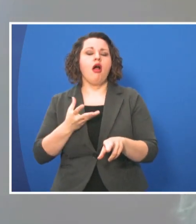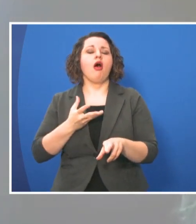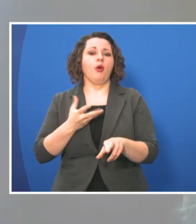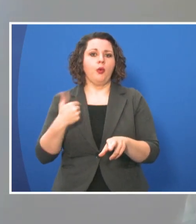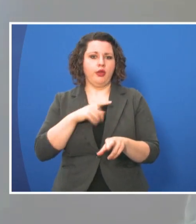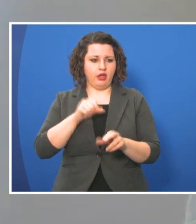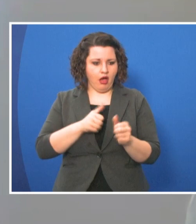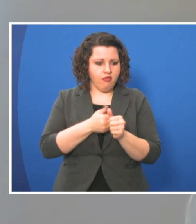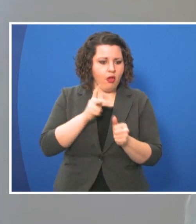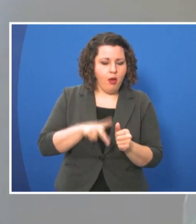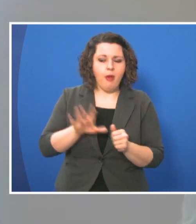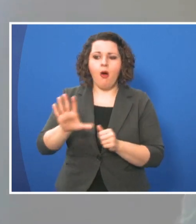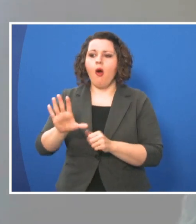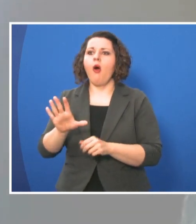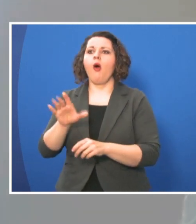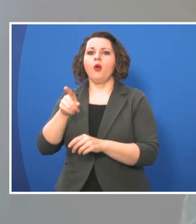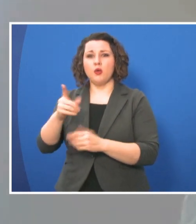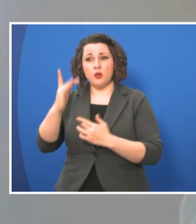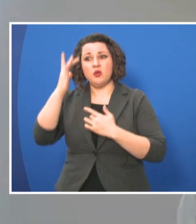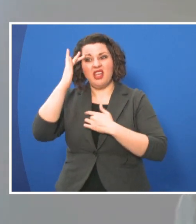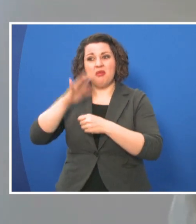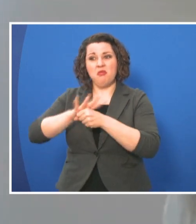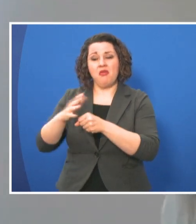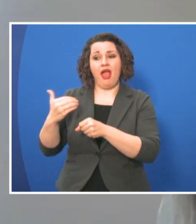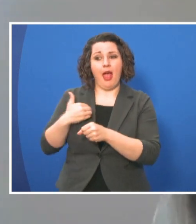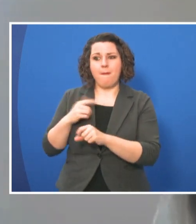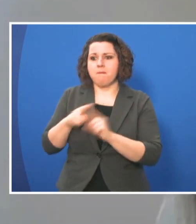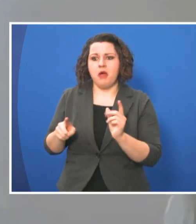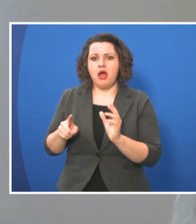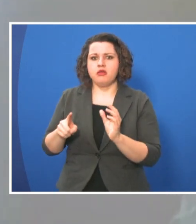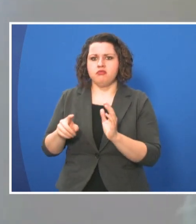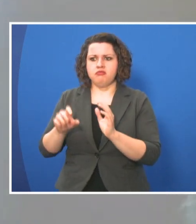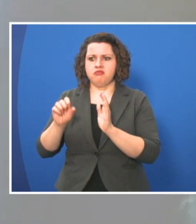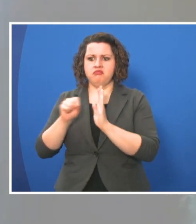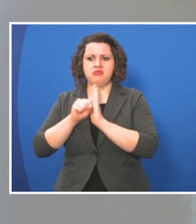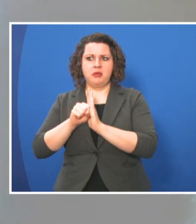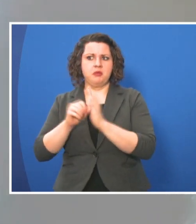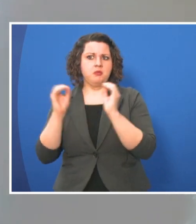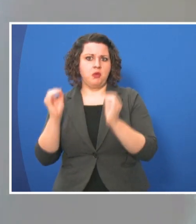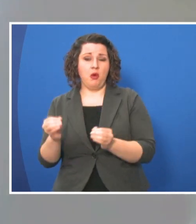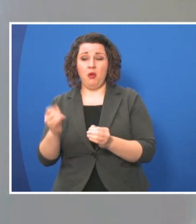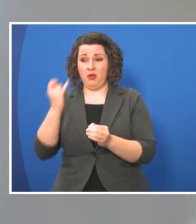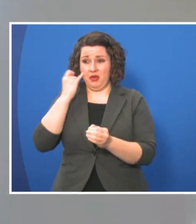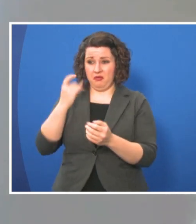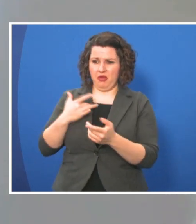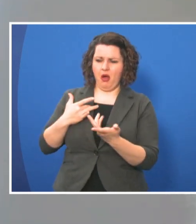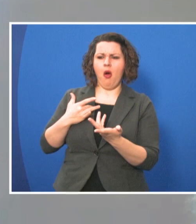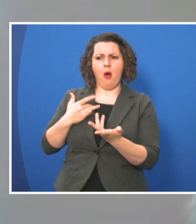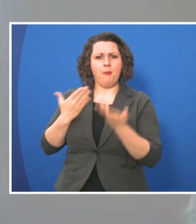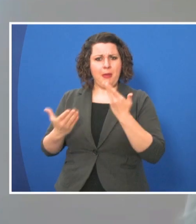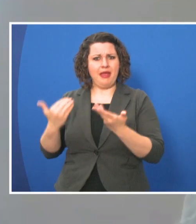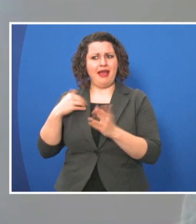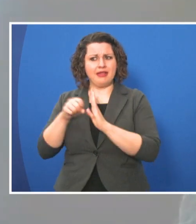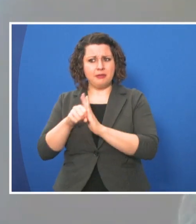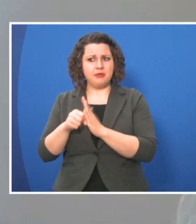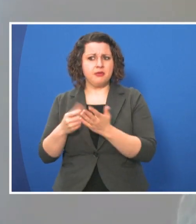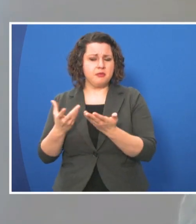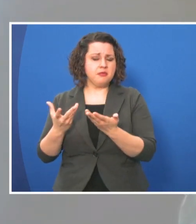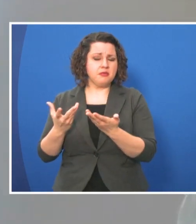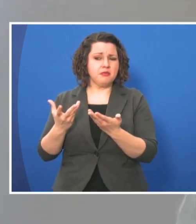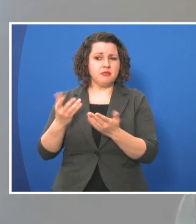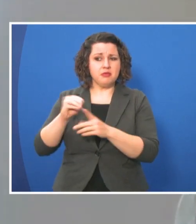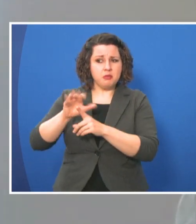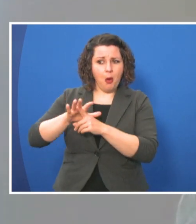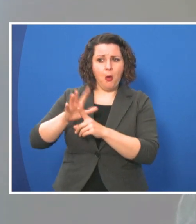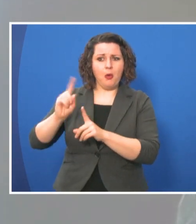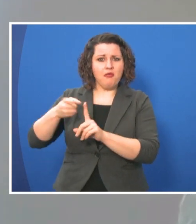follow up with those individuals to ask them questions about if they think they've had symptoms, if they think they've been exposed, those sorts of